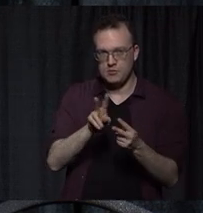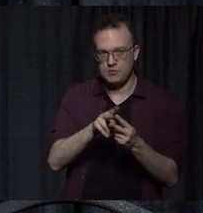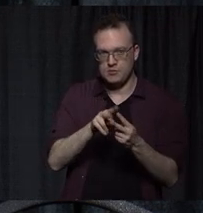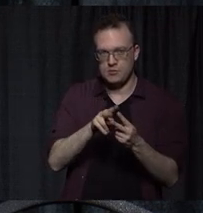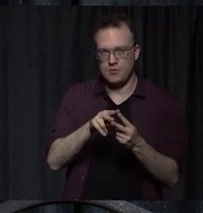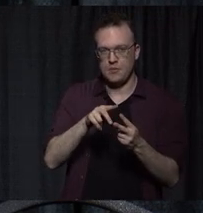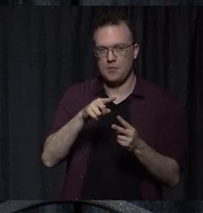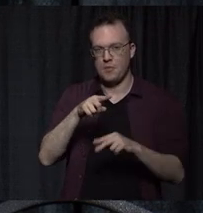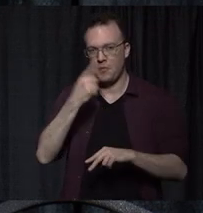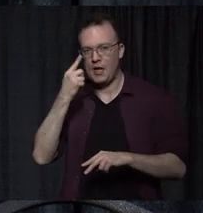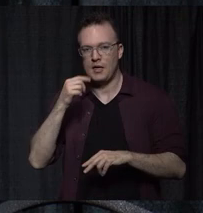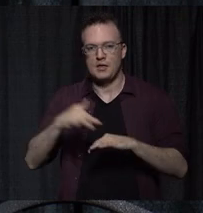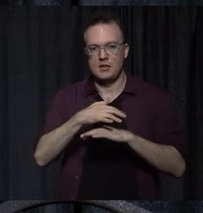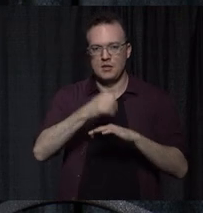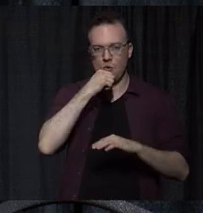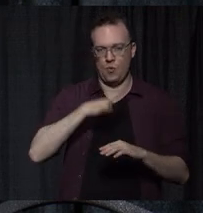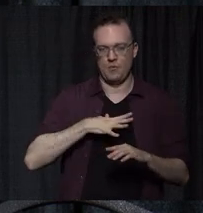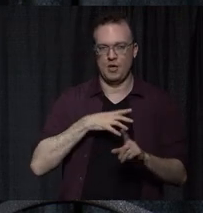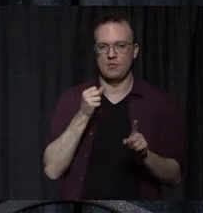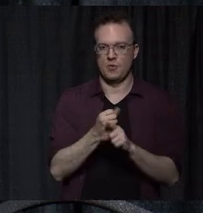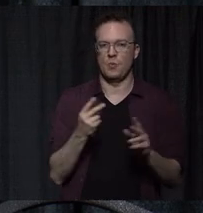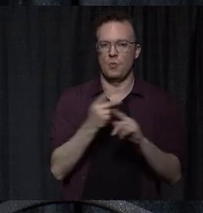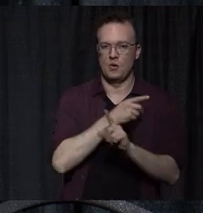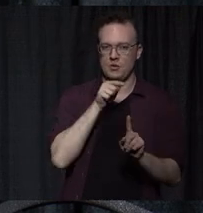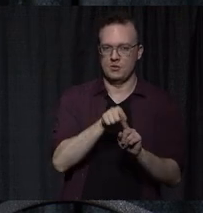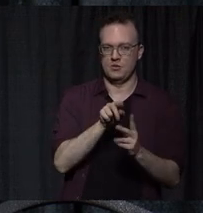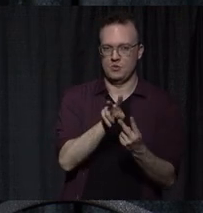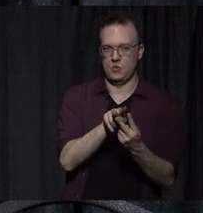women. To be quite frank,